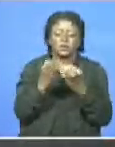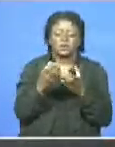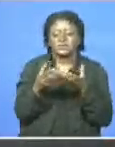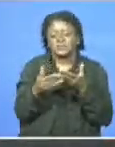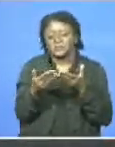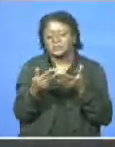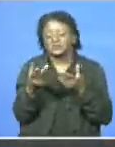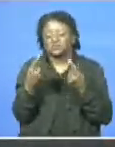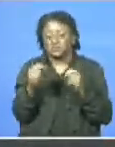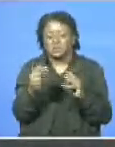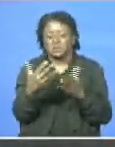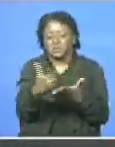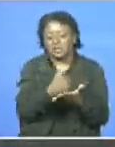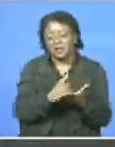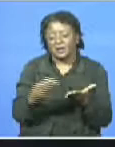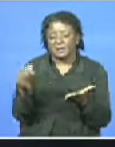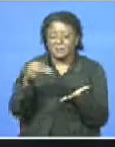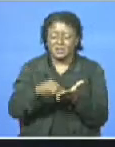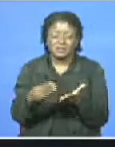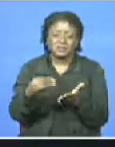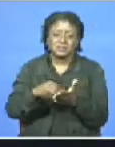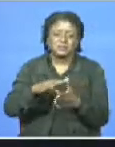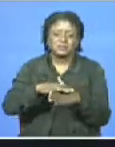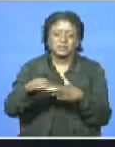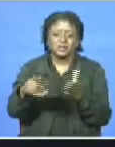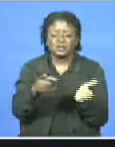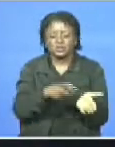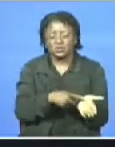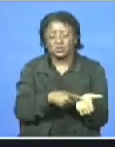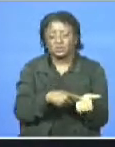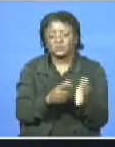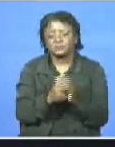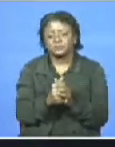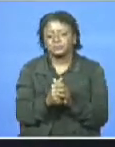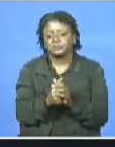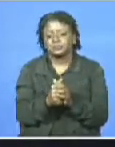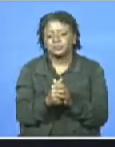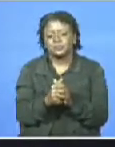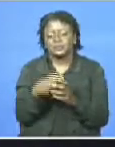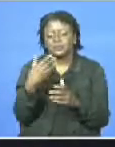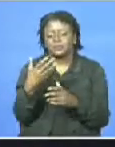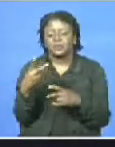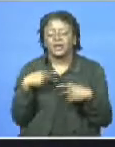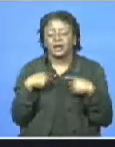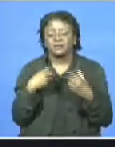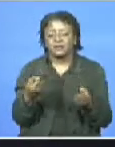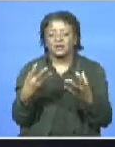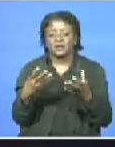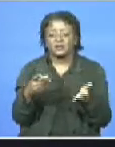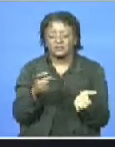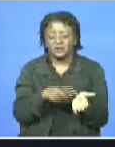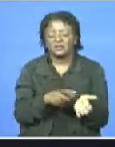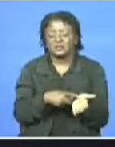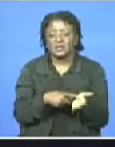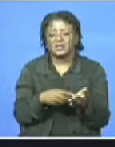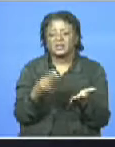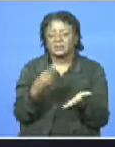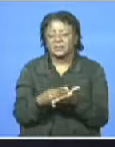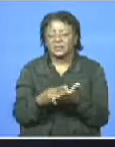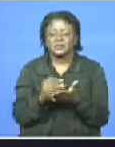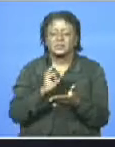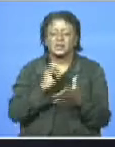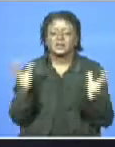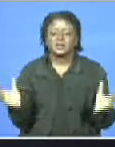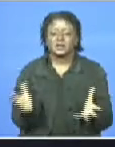simply trying to collect the millions of dollars it's owed. We have a lot of outstanding monies, and I'm encouraging persons to come